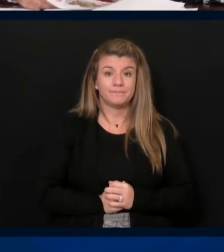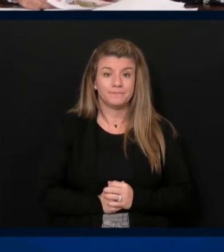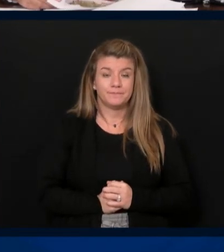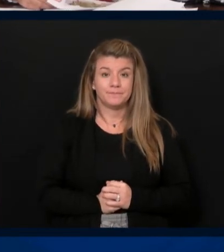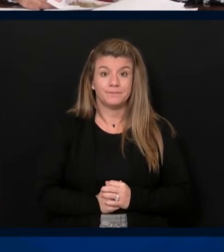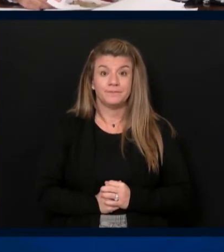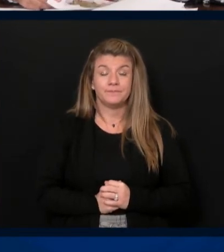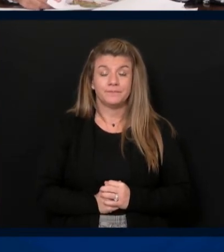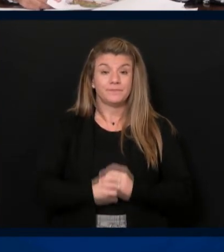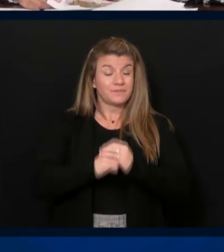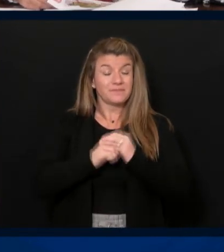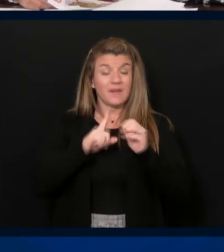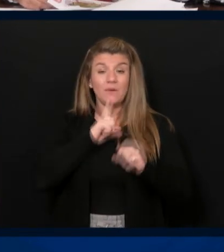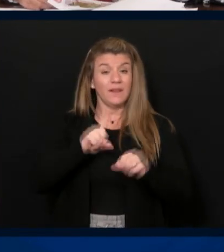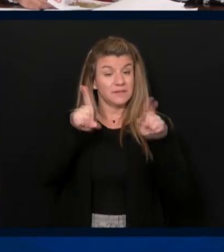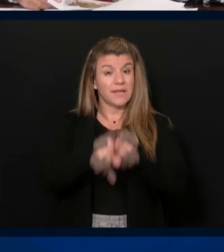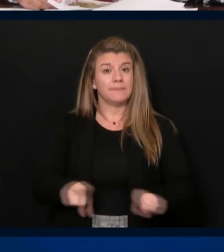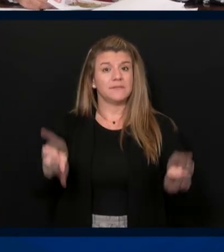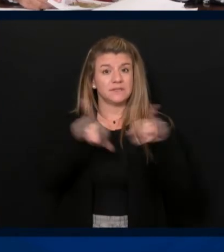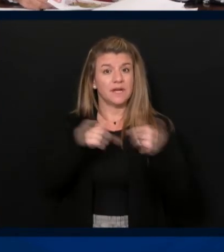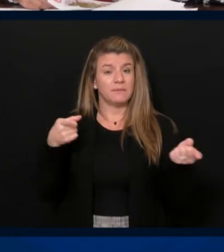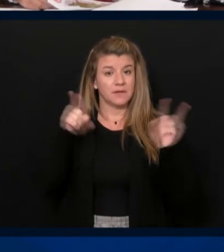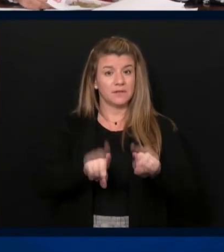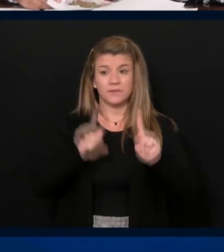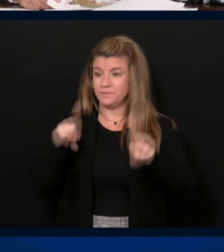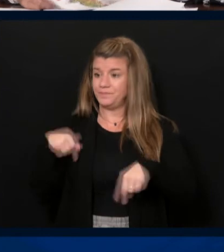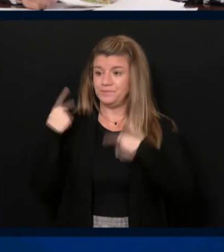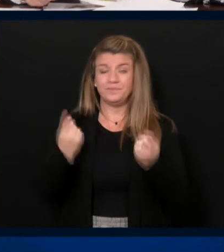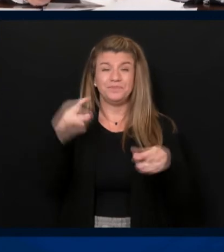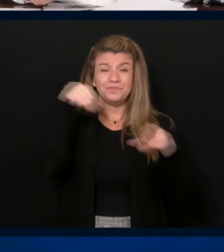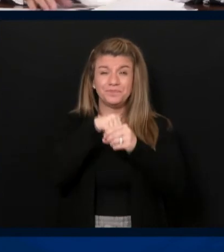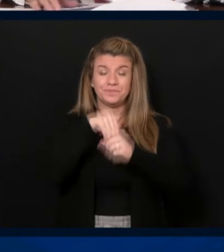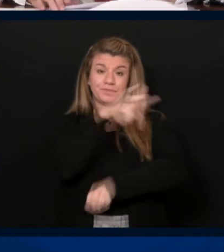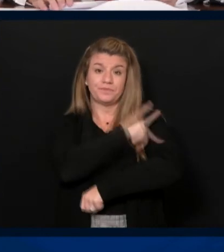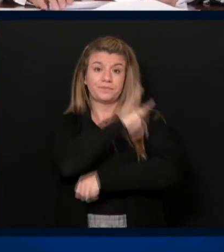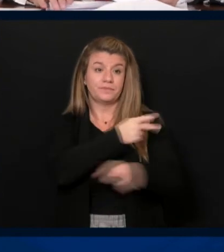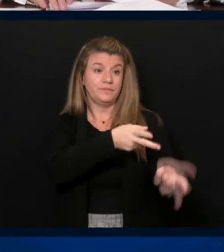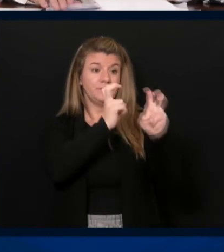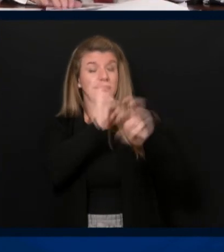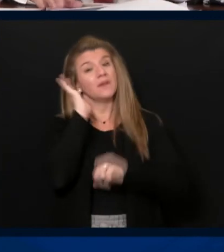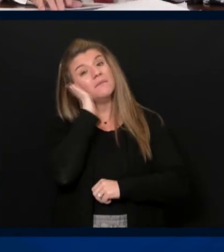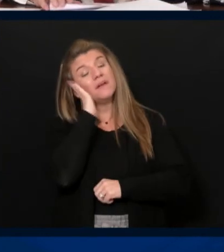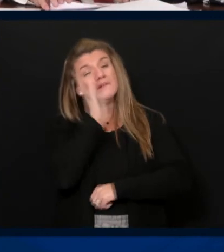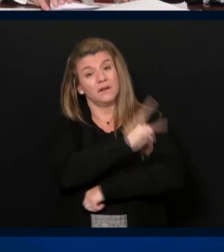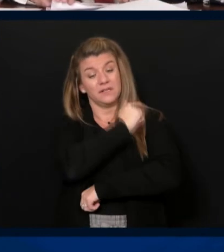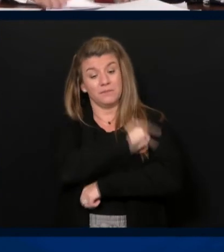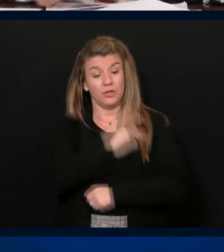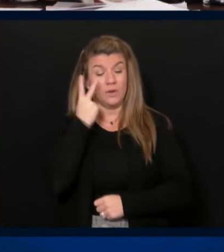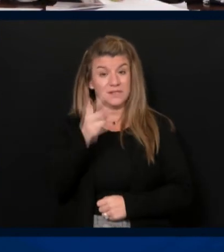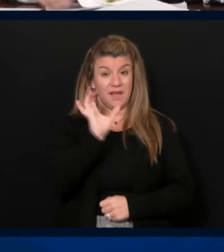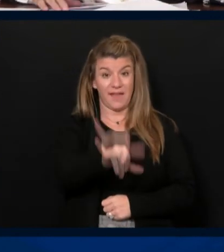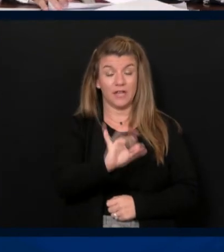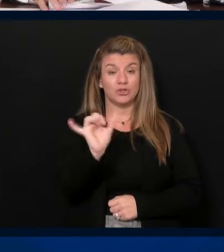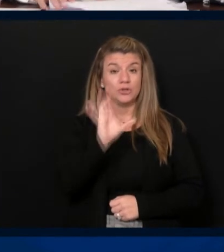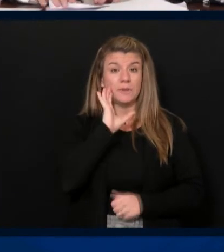The same thing is true from the standpoint of our inpatient beds at our hospitals. And just go through that real quick,